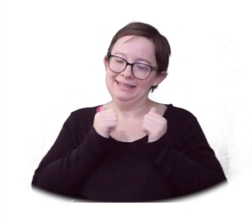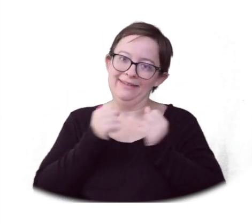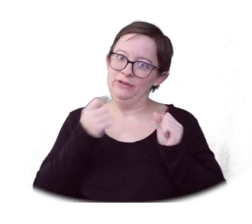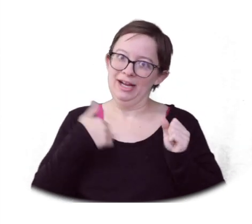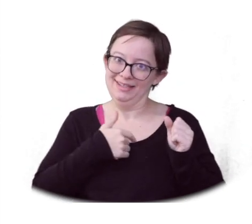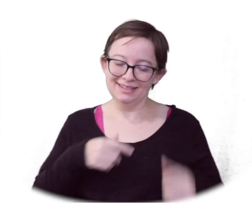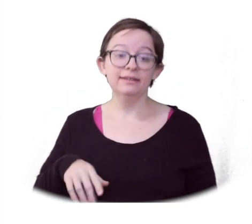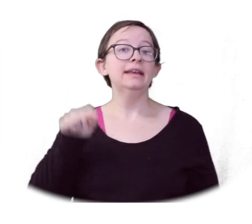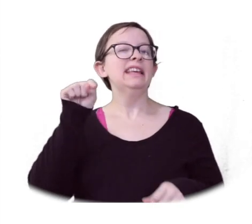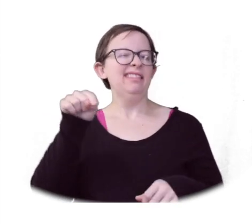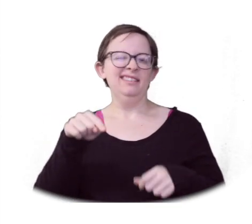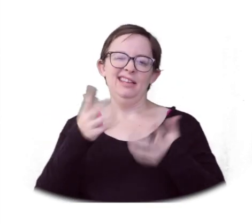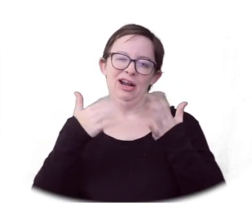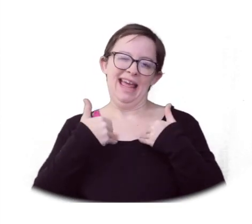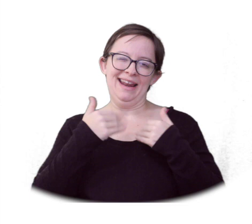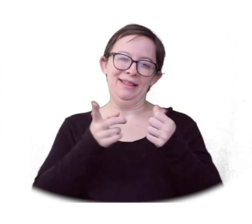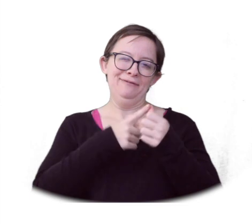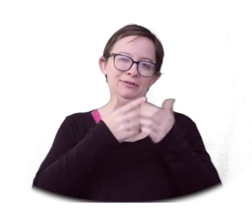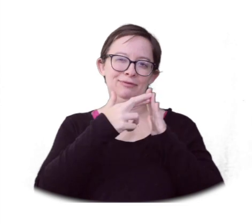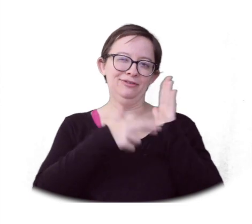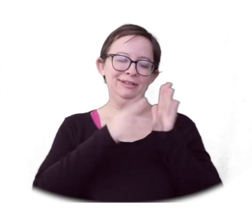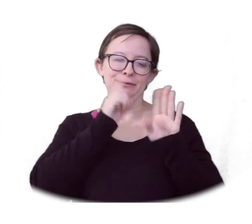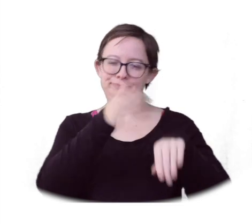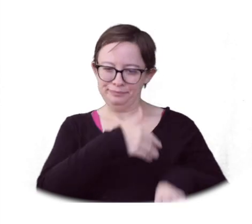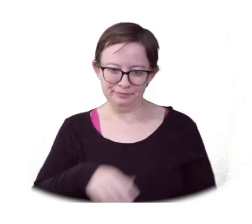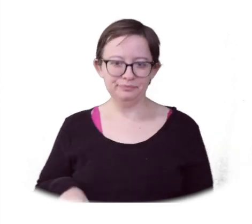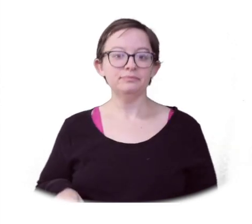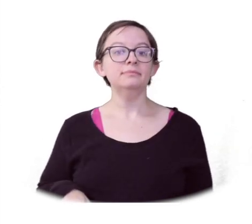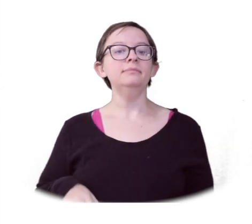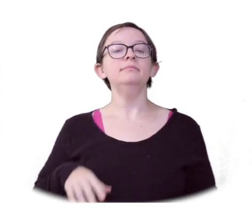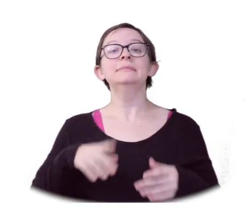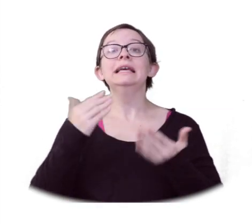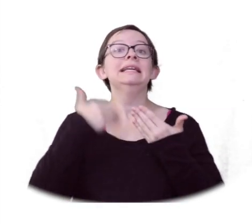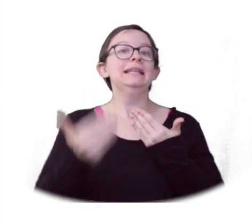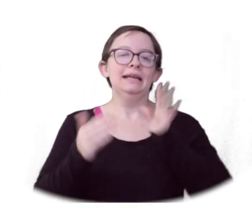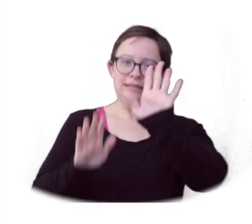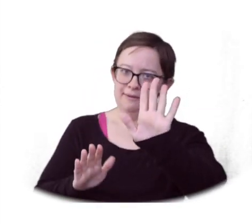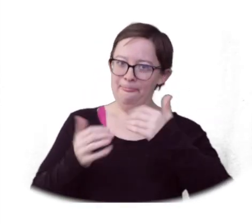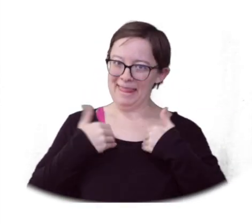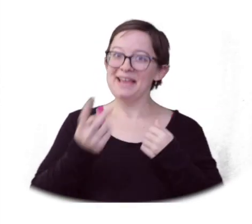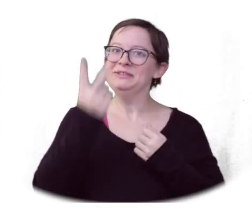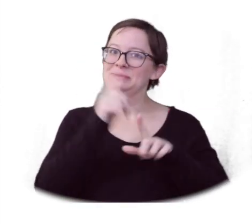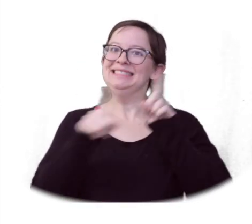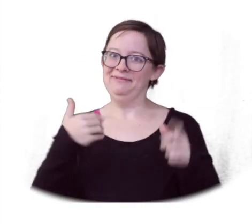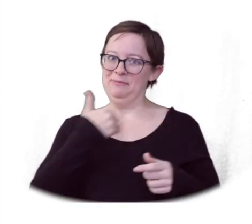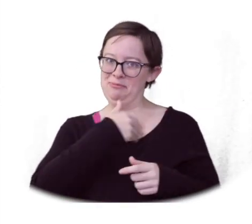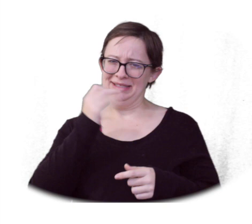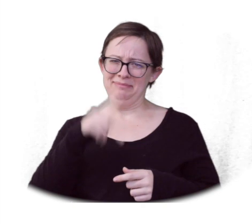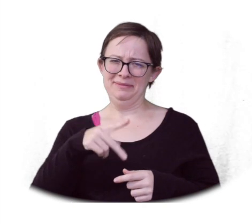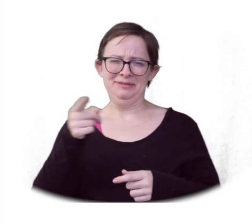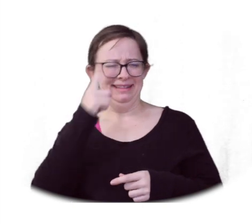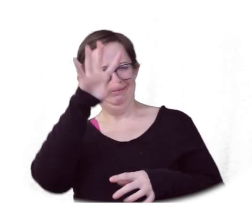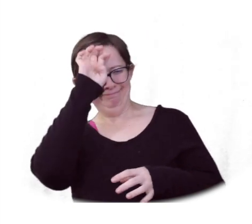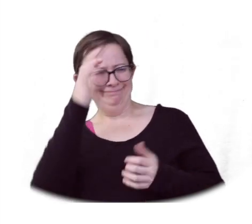lifesaver for us. This I had on the first one, so I won't really talk about that. Next, now, I have two different